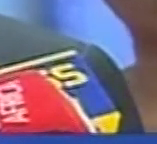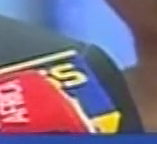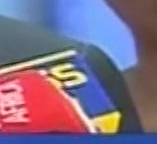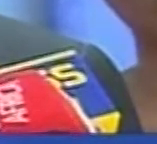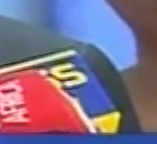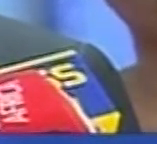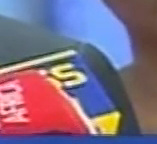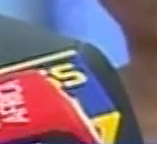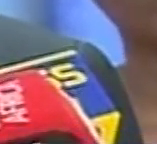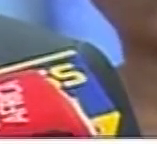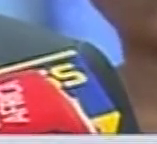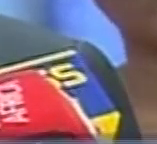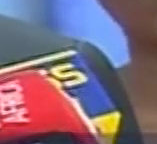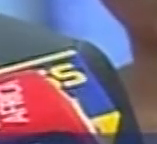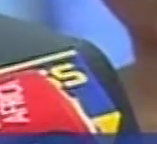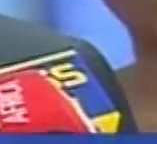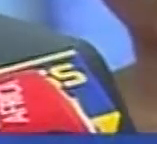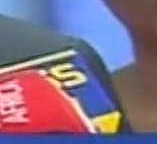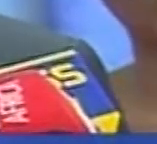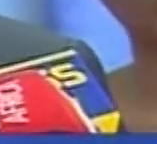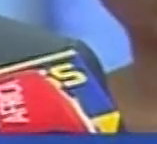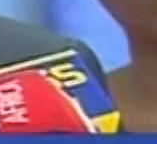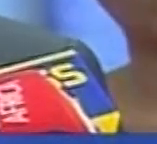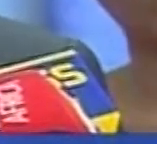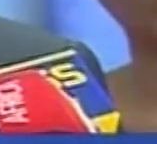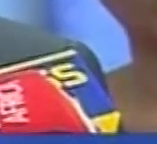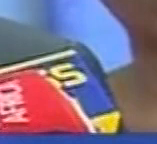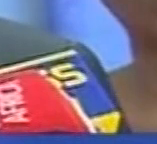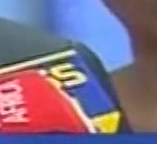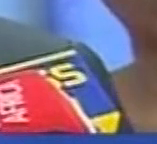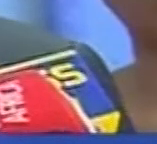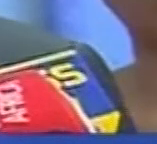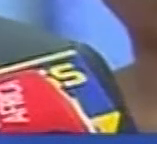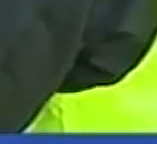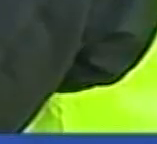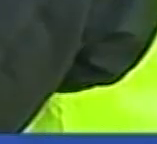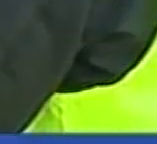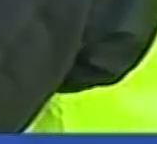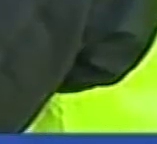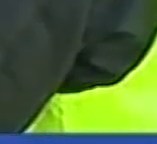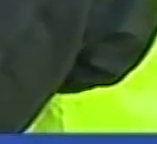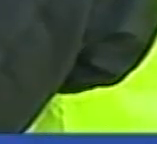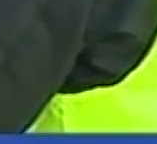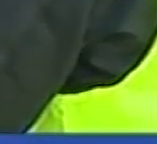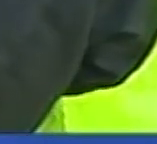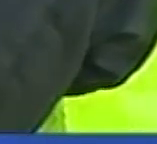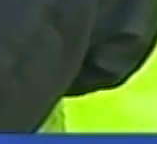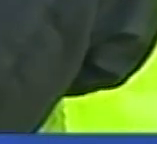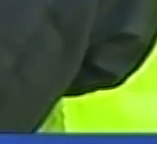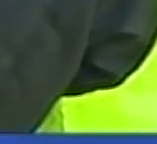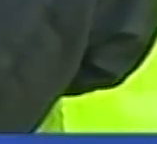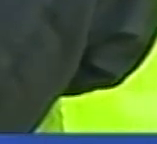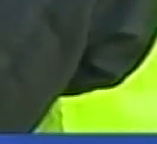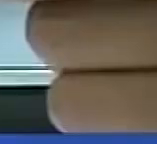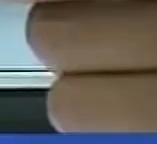have registered. We need to know what IEBC knows about this scam. The opposition says it will not allow use of more